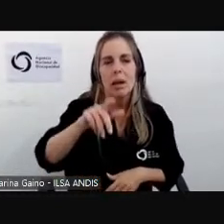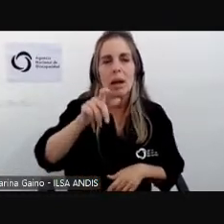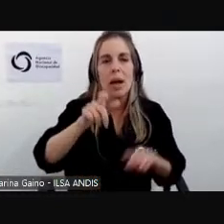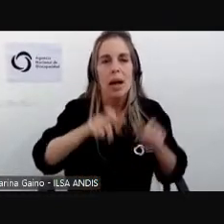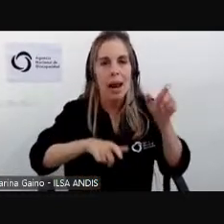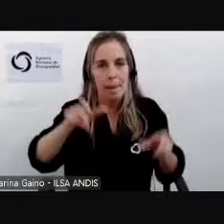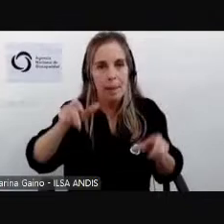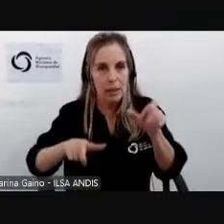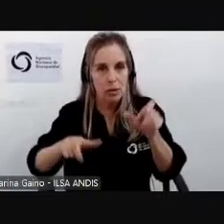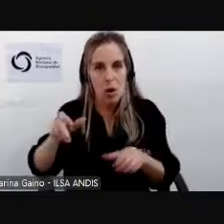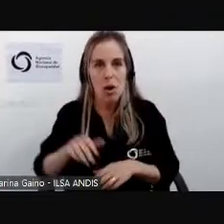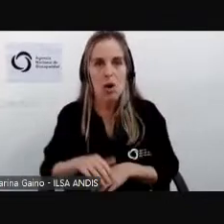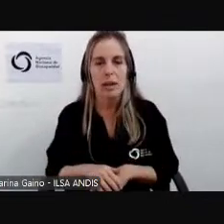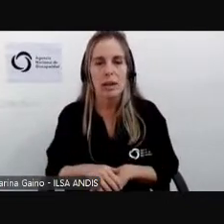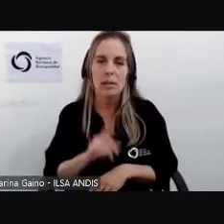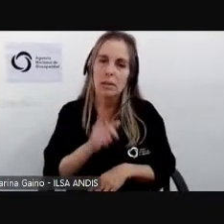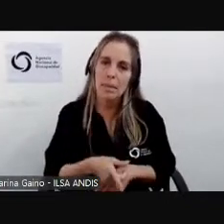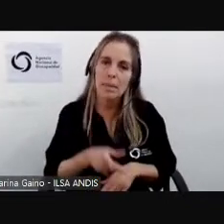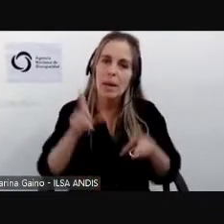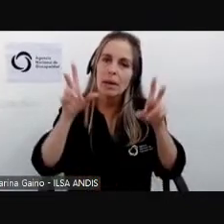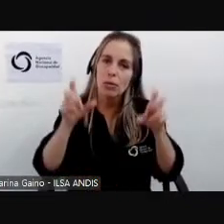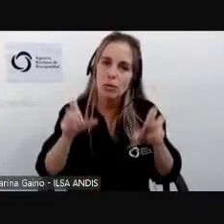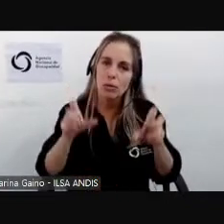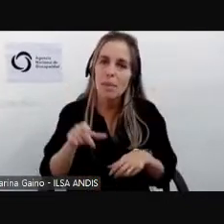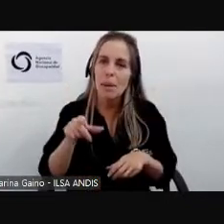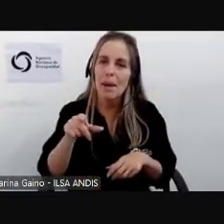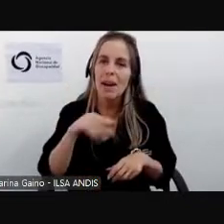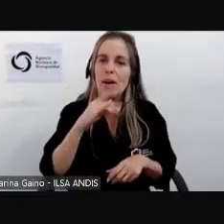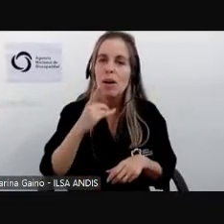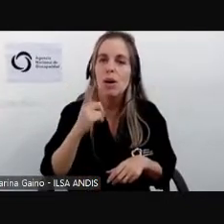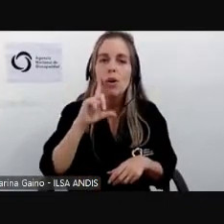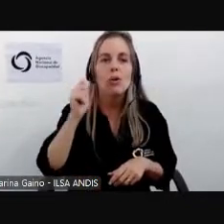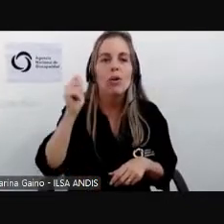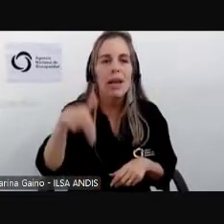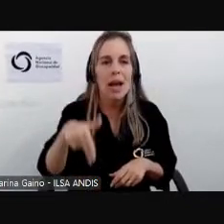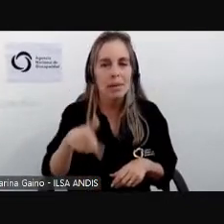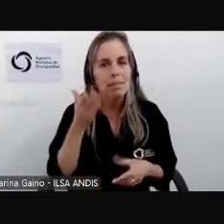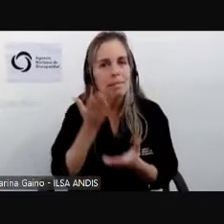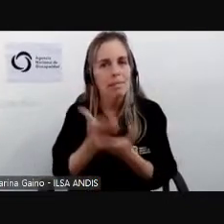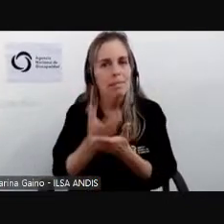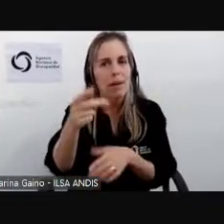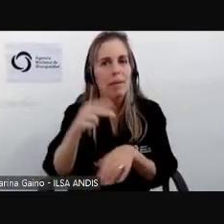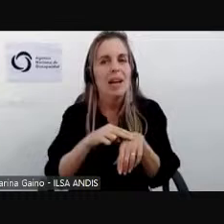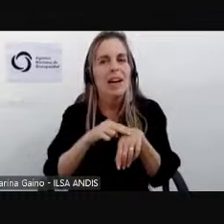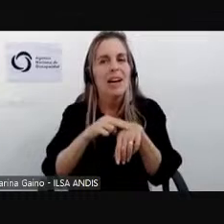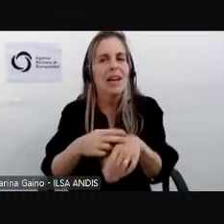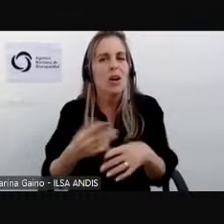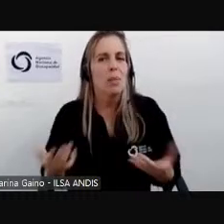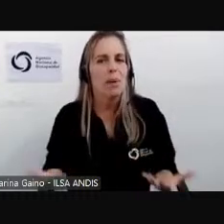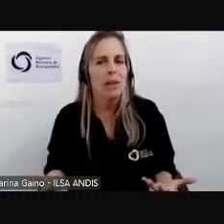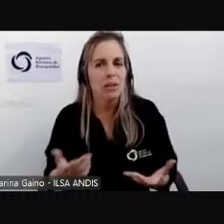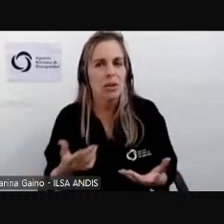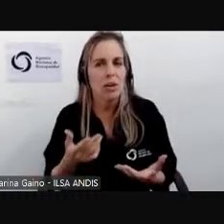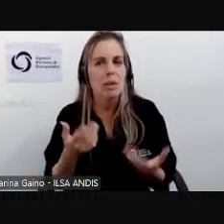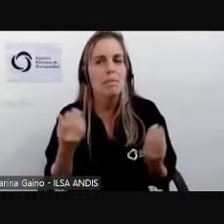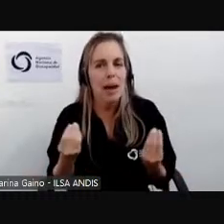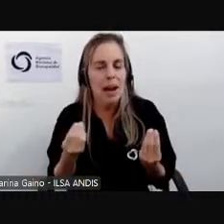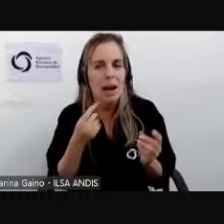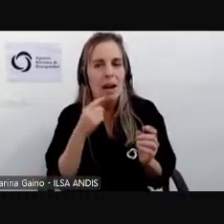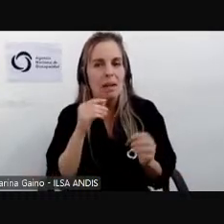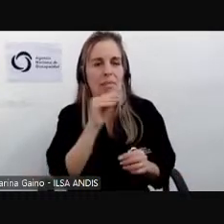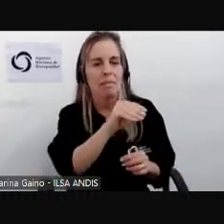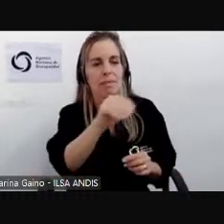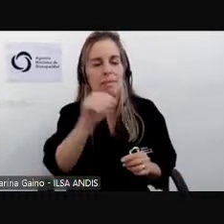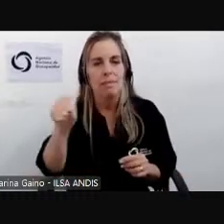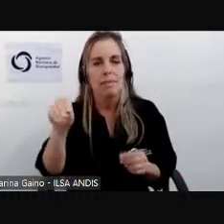the person at the heart or at the center of everything, I would like to continue asking, what